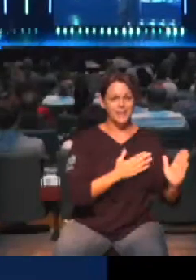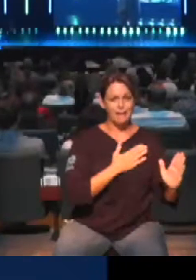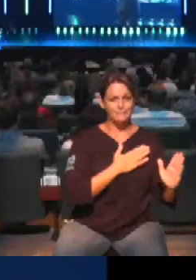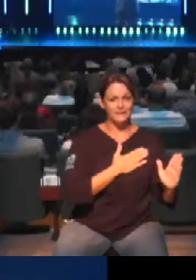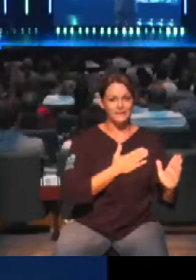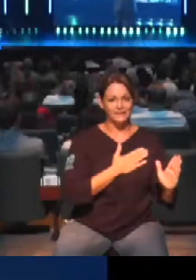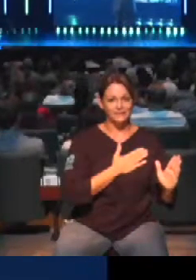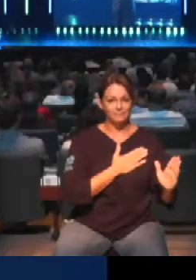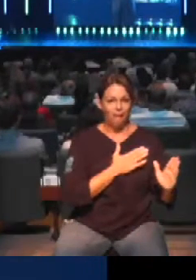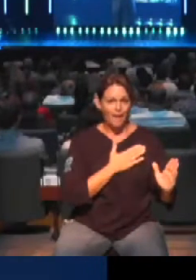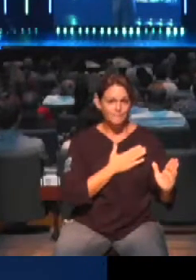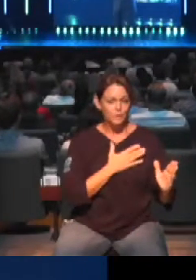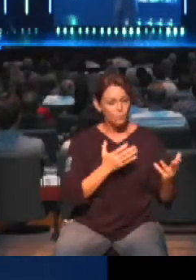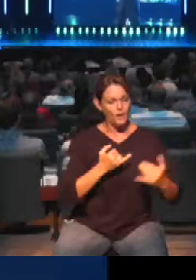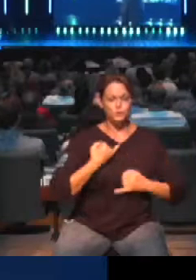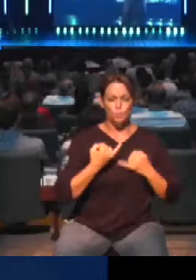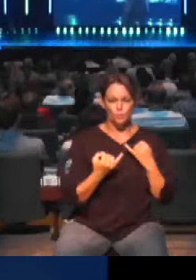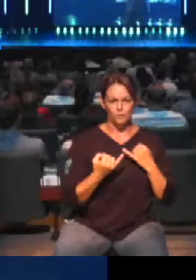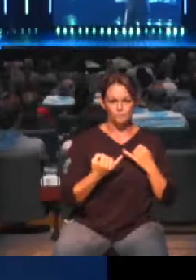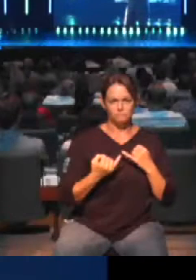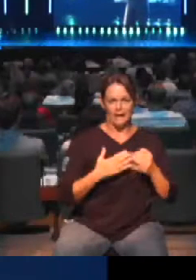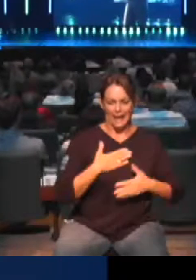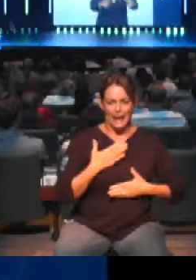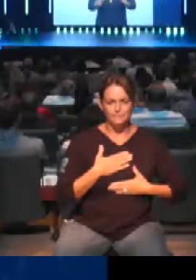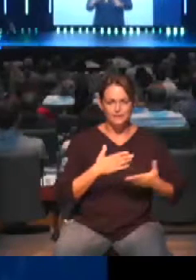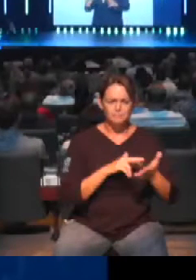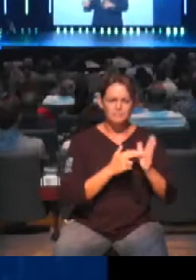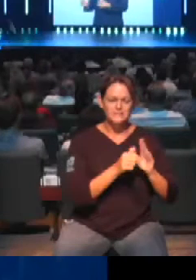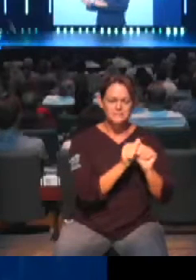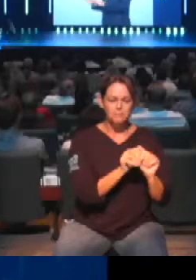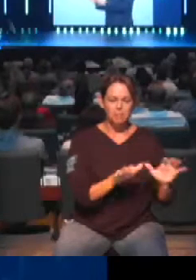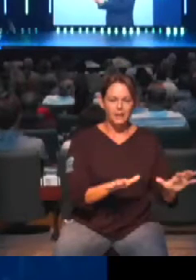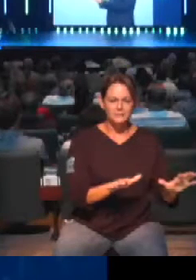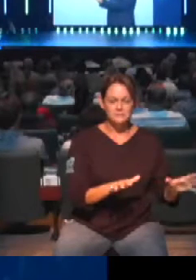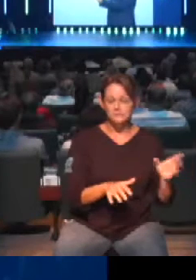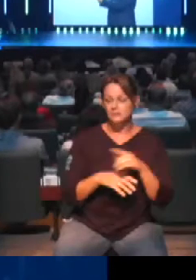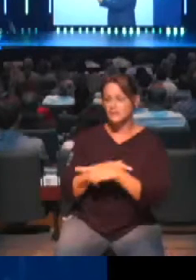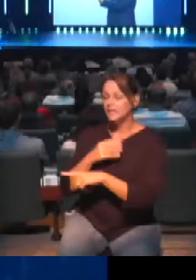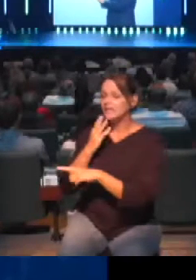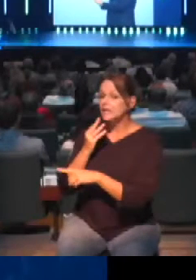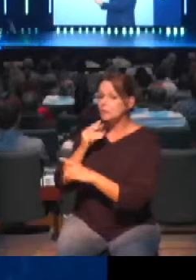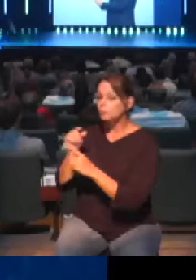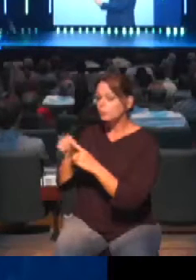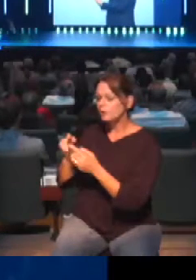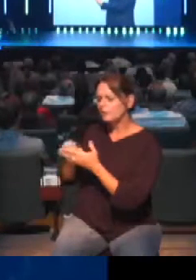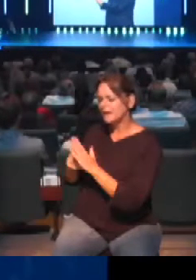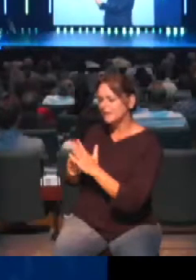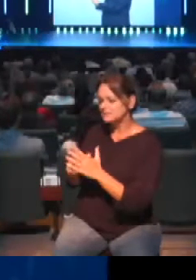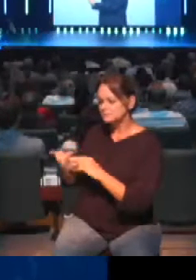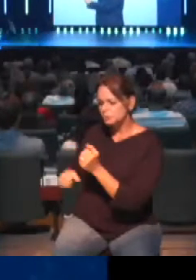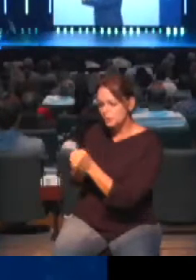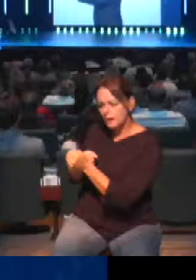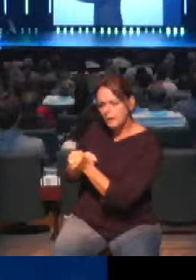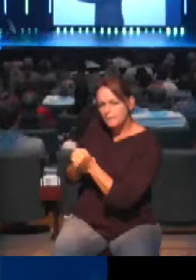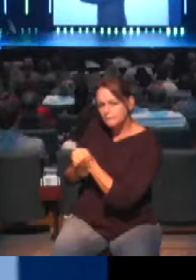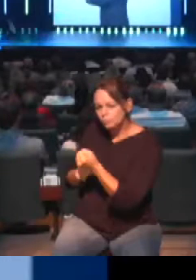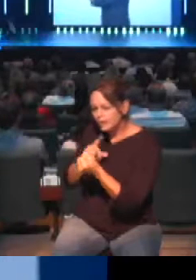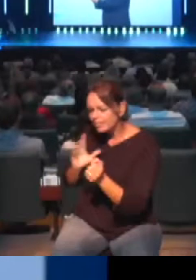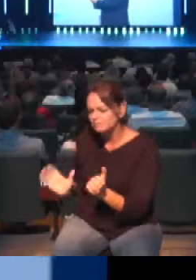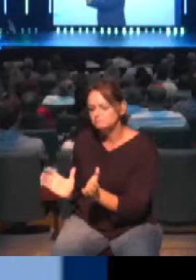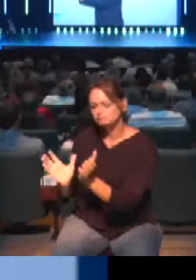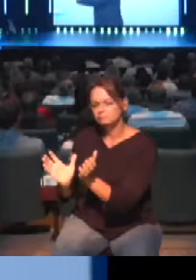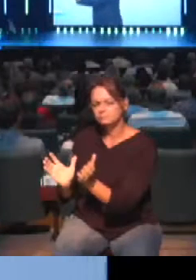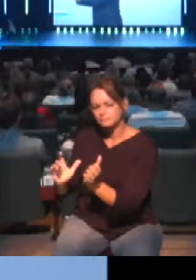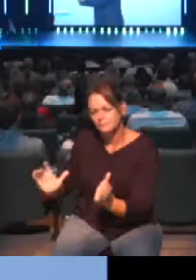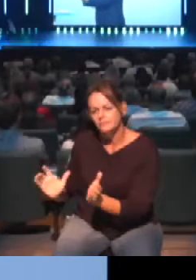of us want to be happy. We want to have joy in our lives. So that's what it means to be blessed. The Hebrew word actually means to get behind someone and push them and